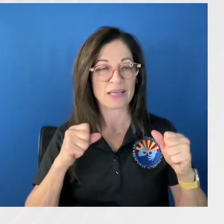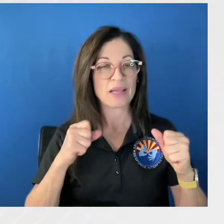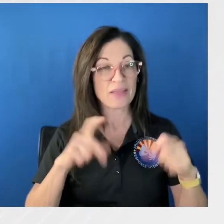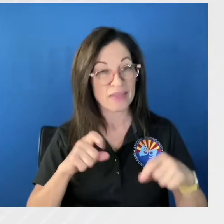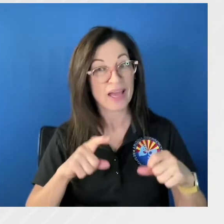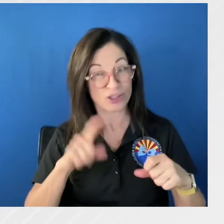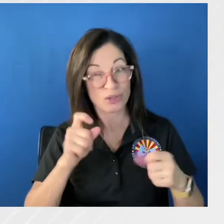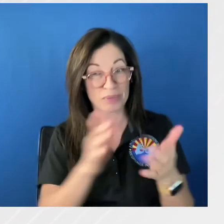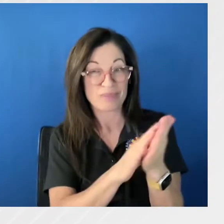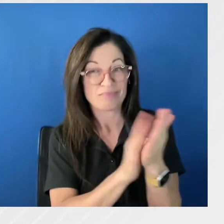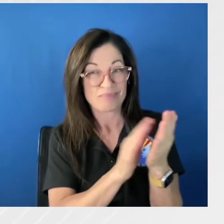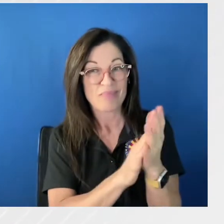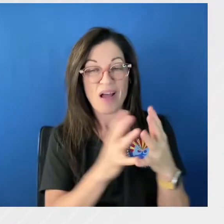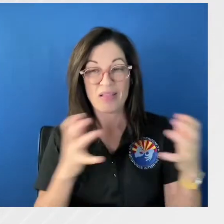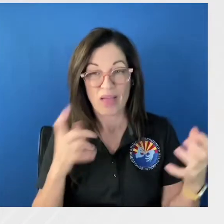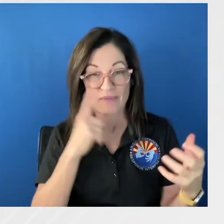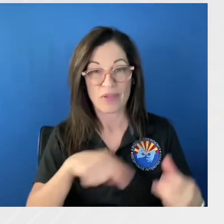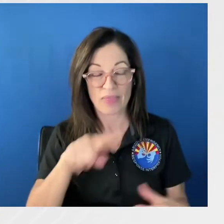applause.